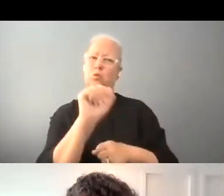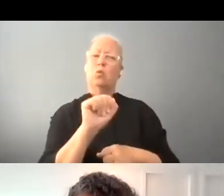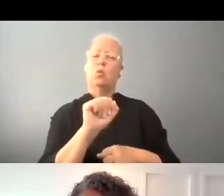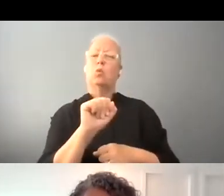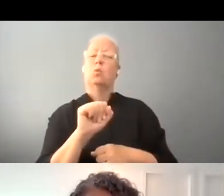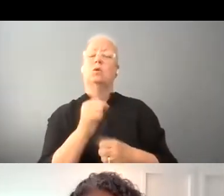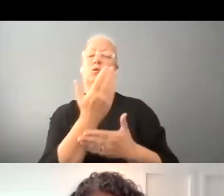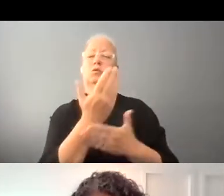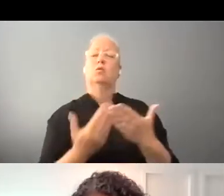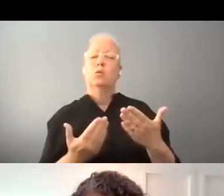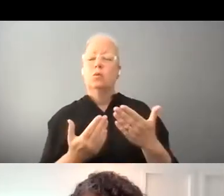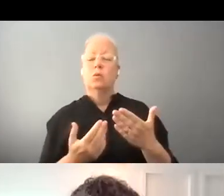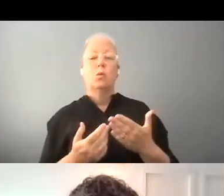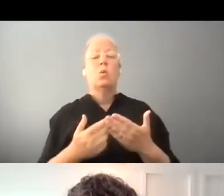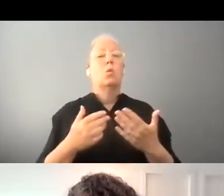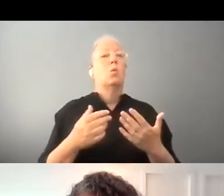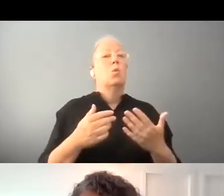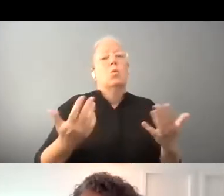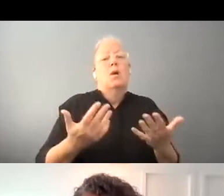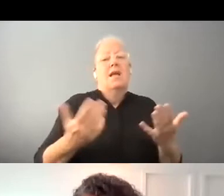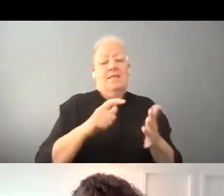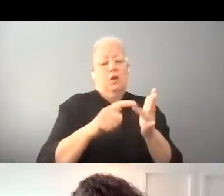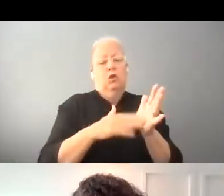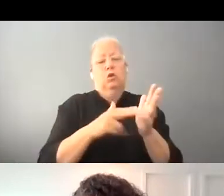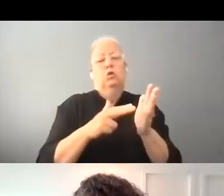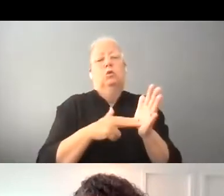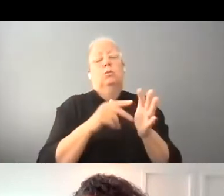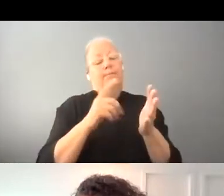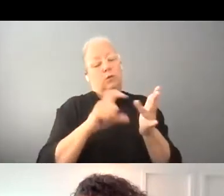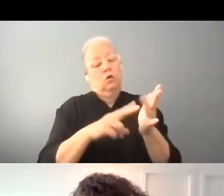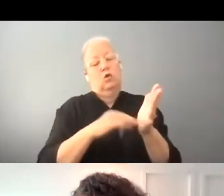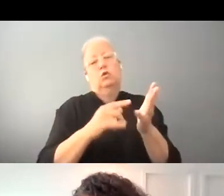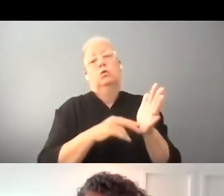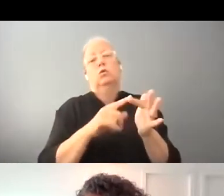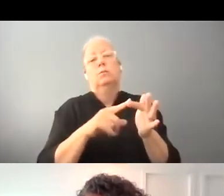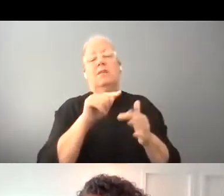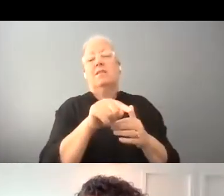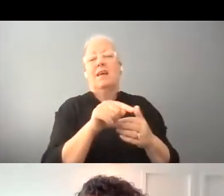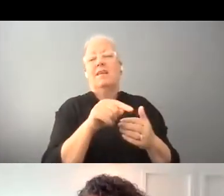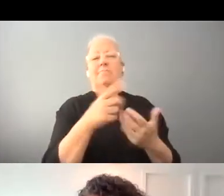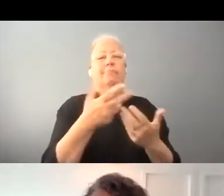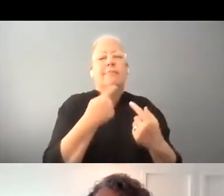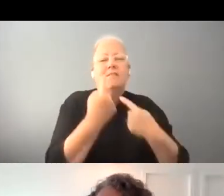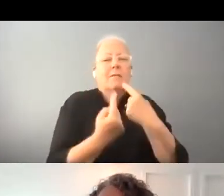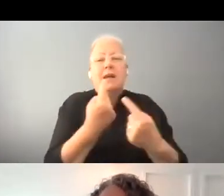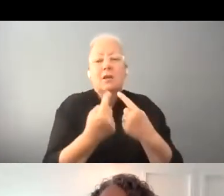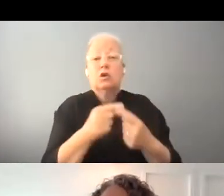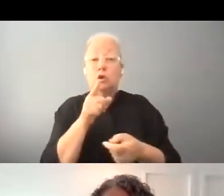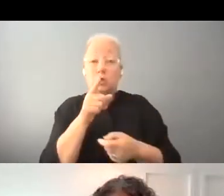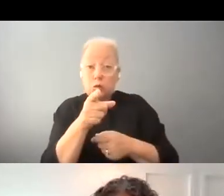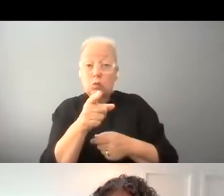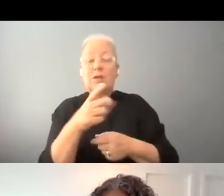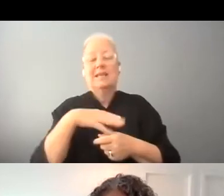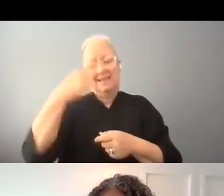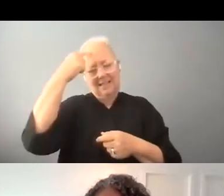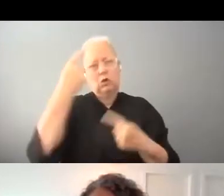this content, and who are you actually creating this for? Like, you as the creators should know that and